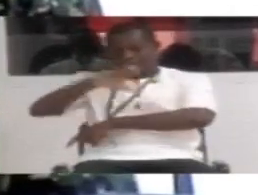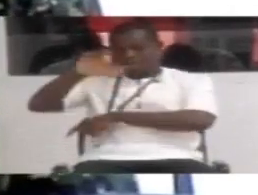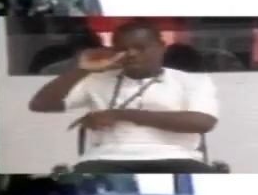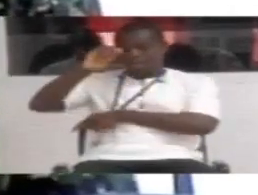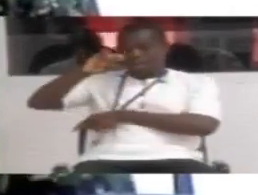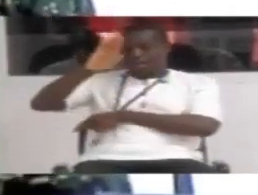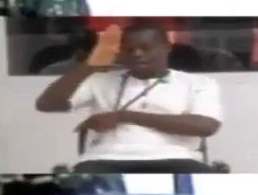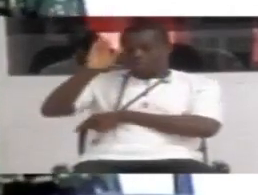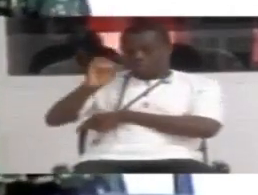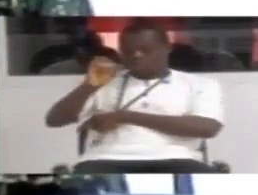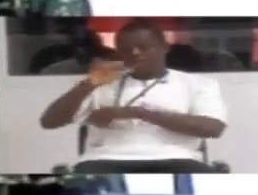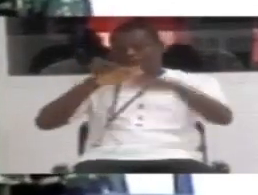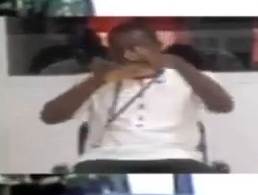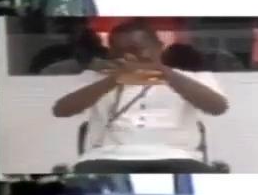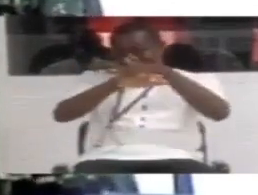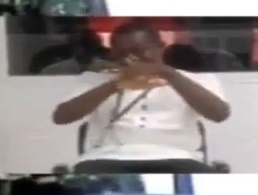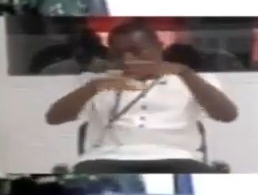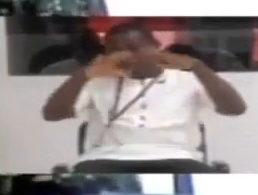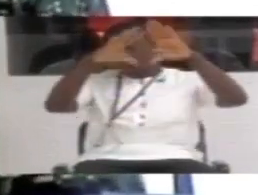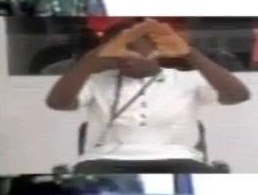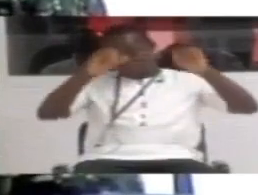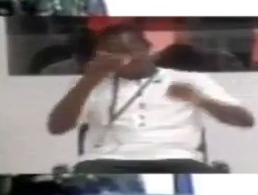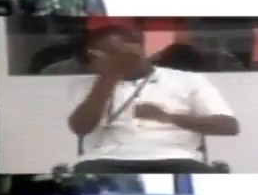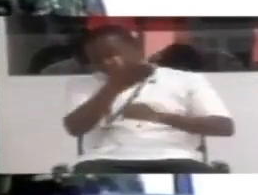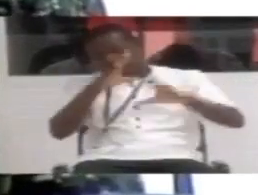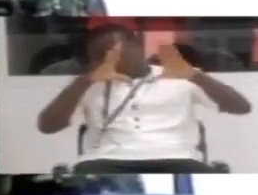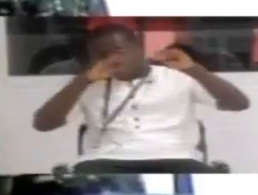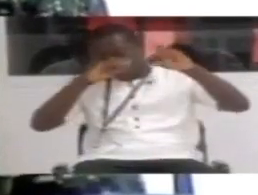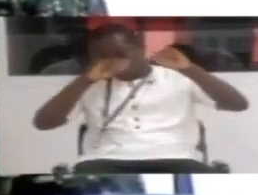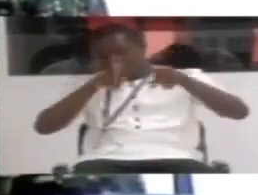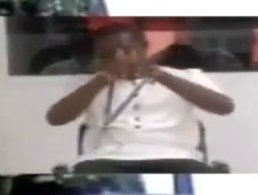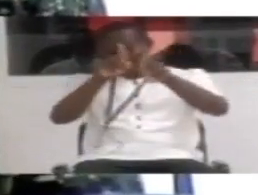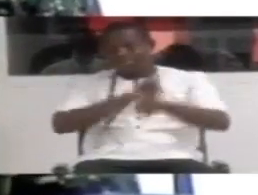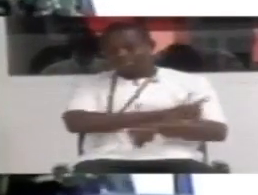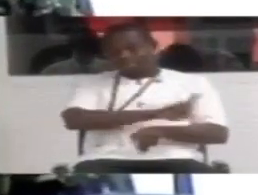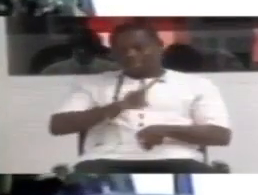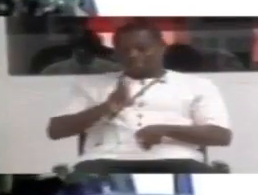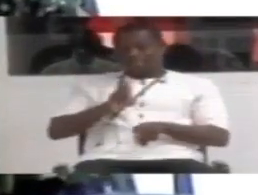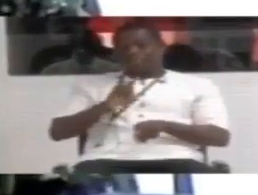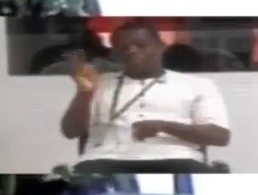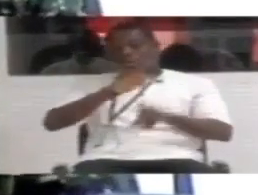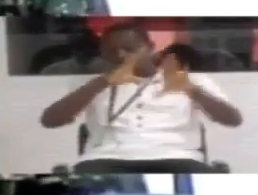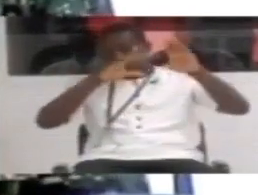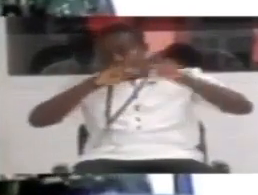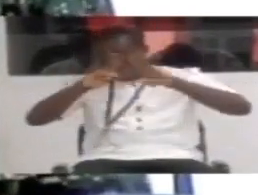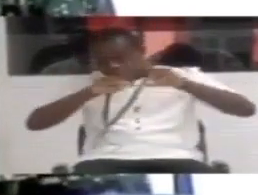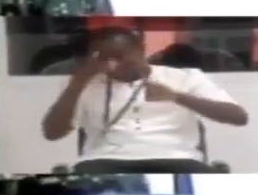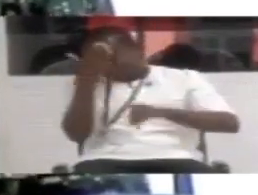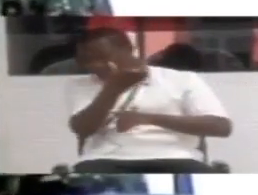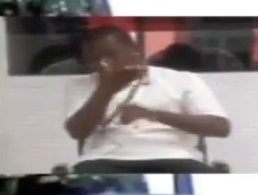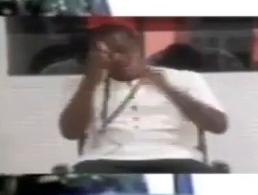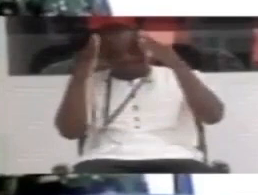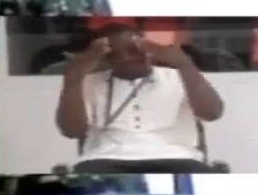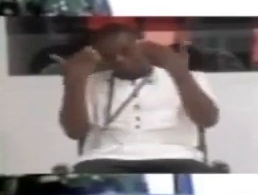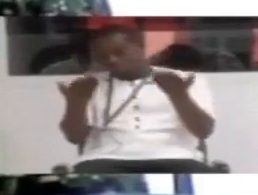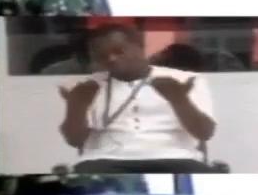Captain Rambo ñoo duga ci bir wax ak gaay. They went inside and spoke to them. Liñ waxtaan na xawmako. What they